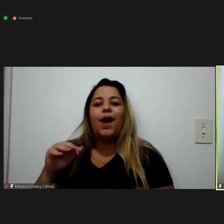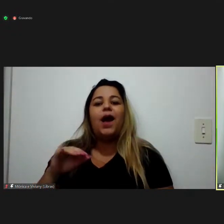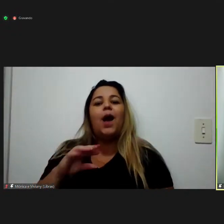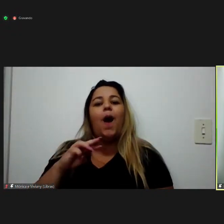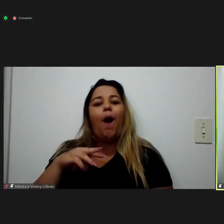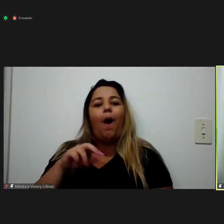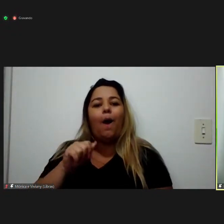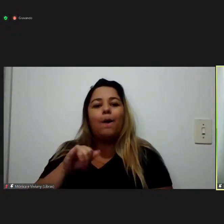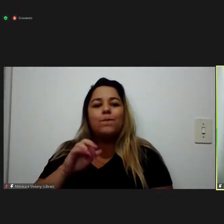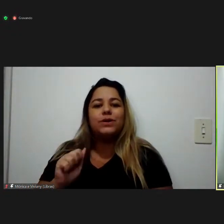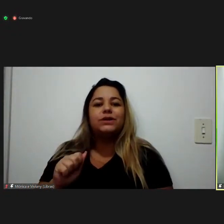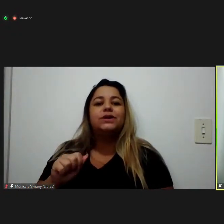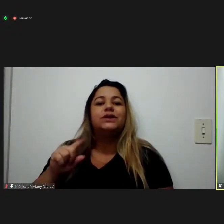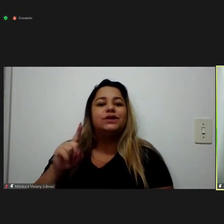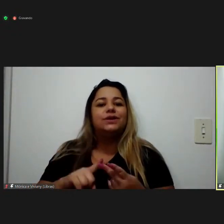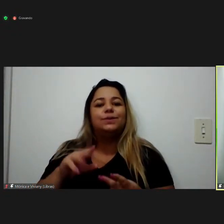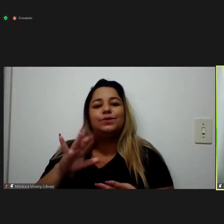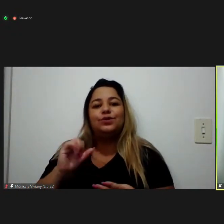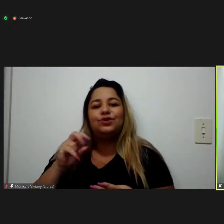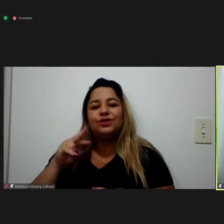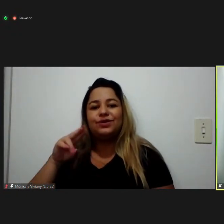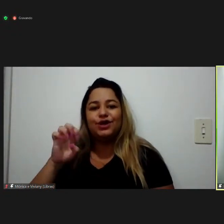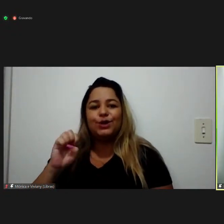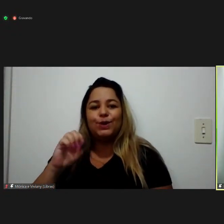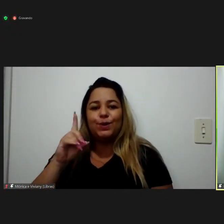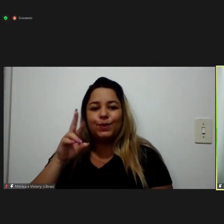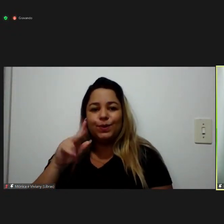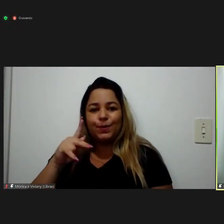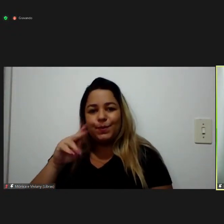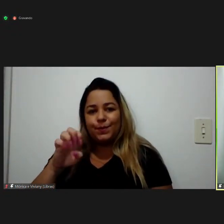Bye, Peter. Dr. Peter, Maria José.